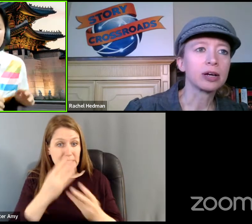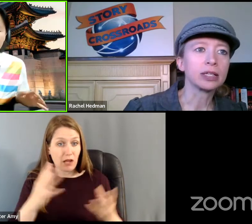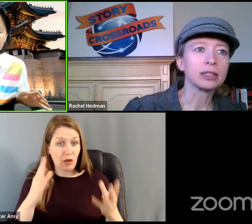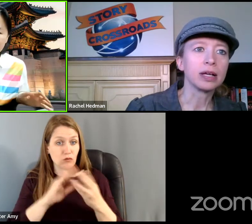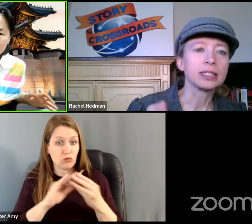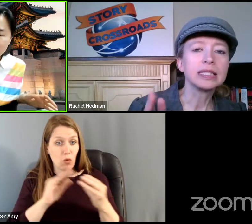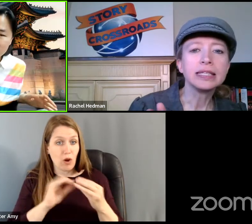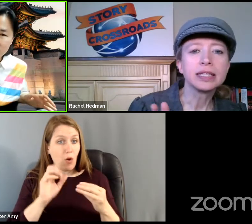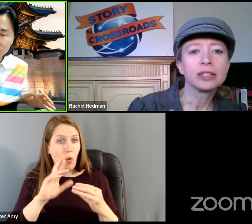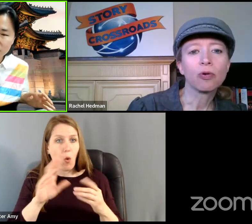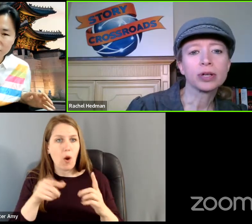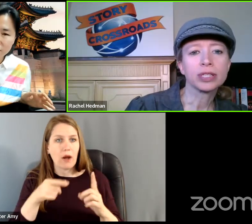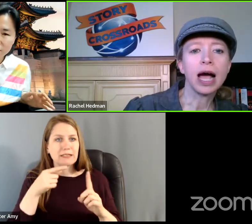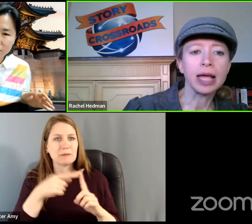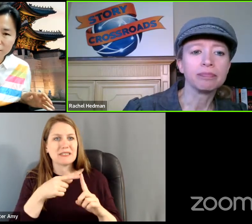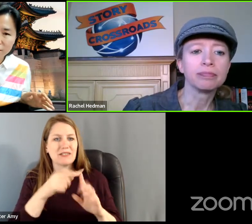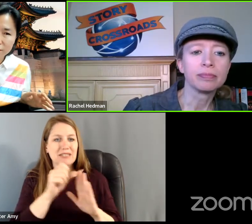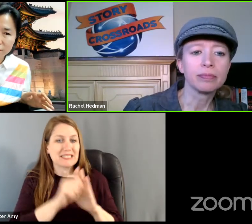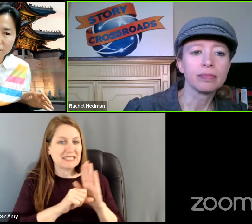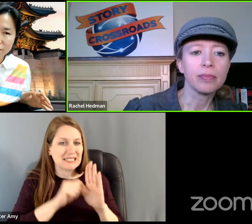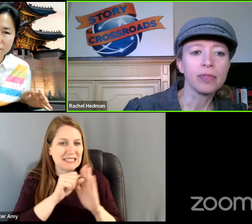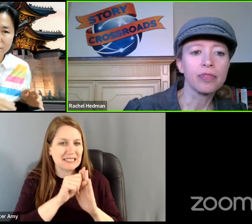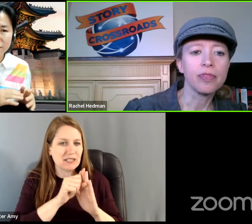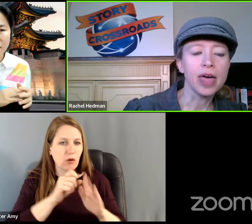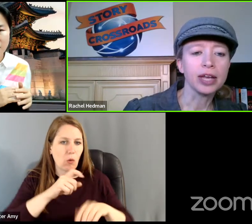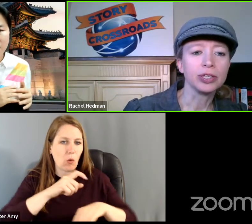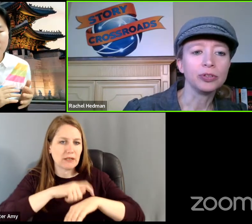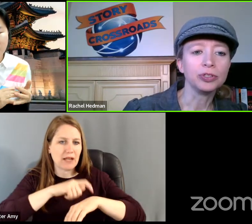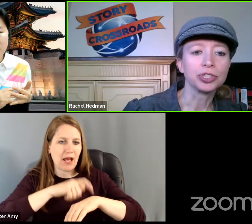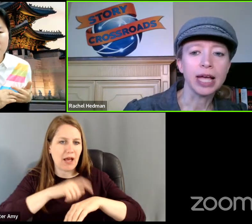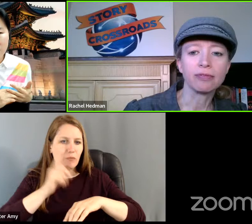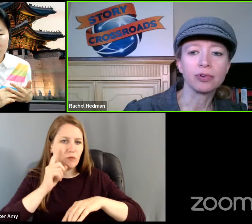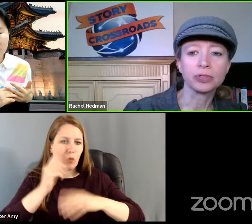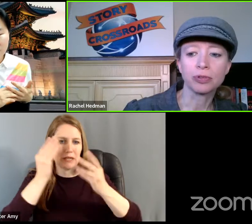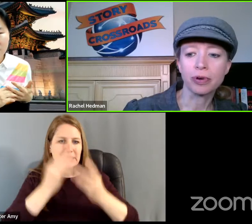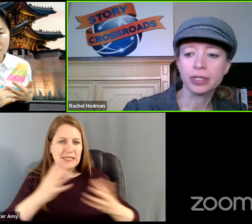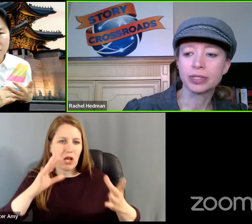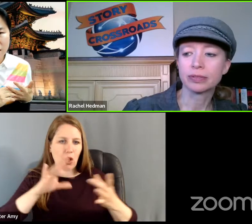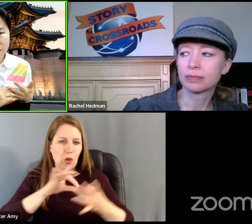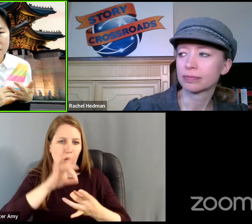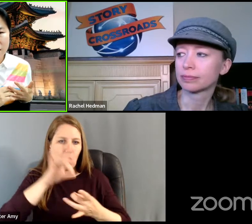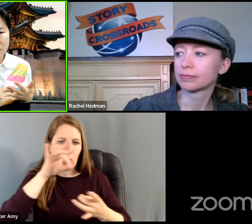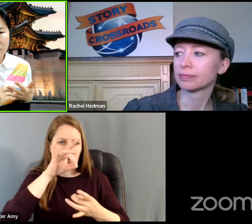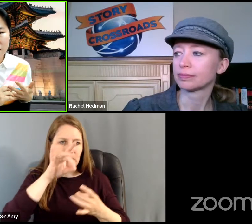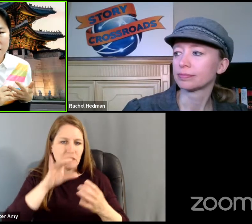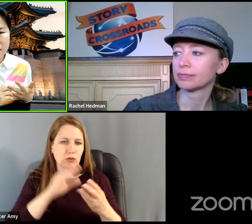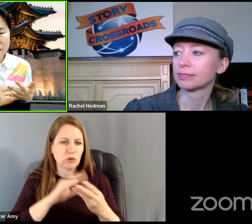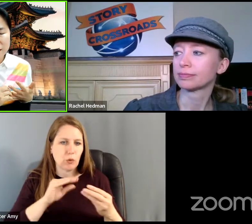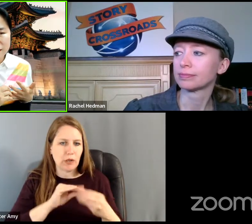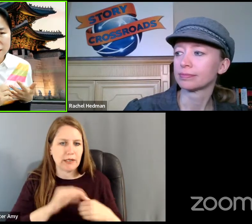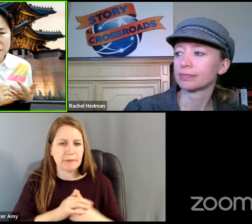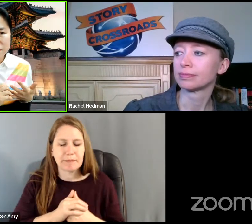is there a season or a time that you usually have ghost stories?